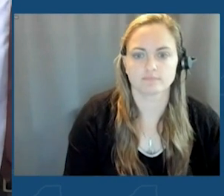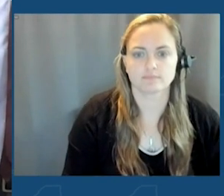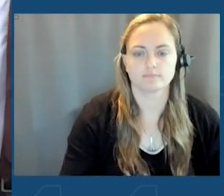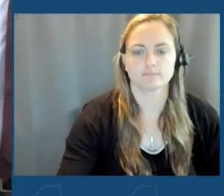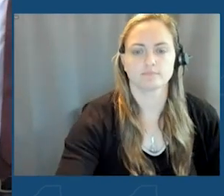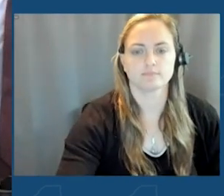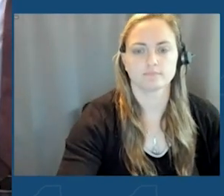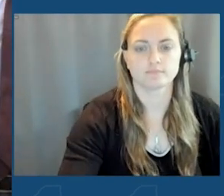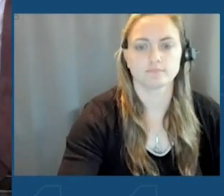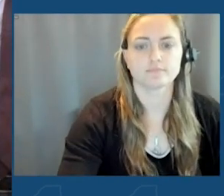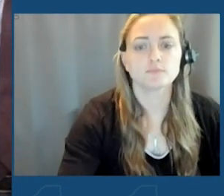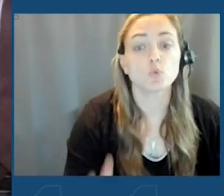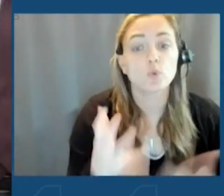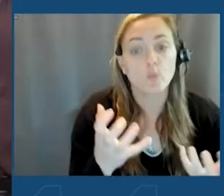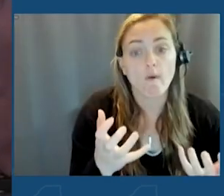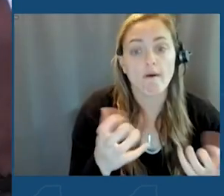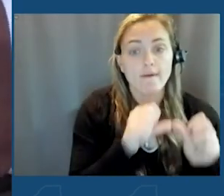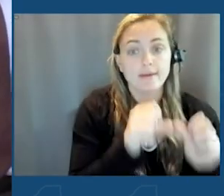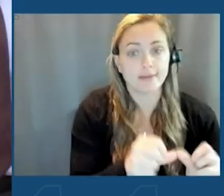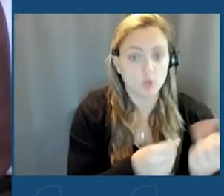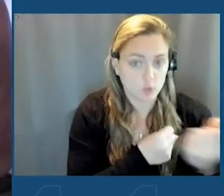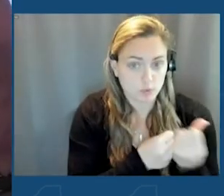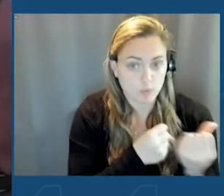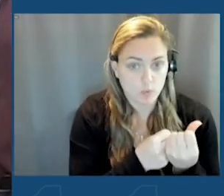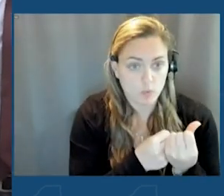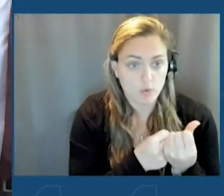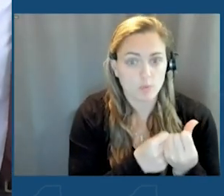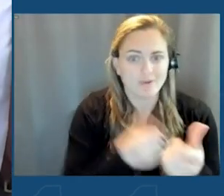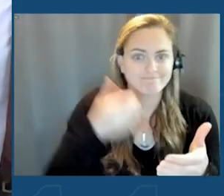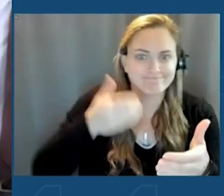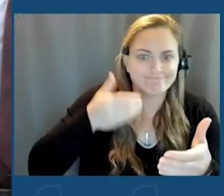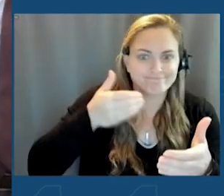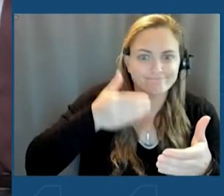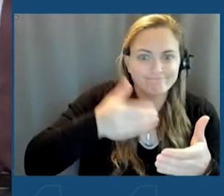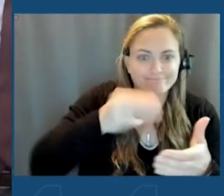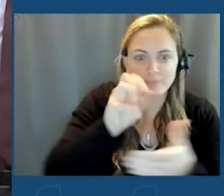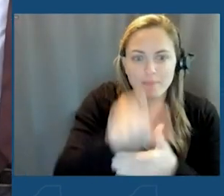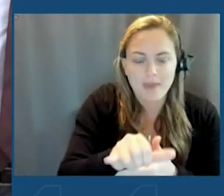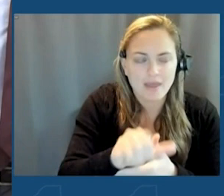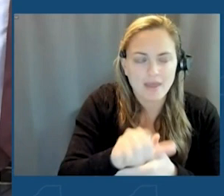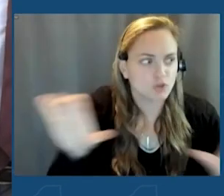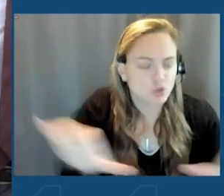this. And I'm saying we're approaching May. Let's get it done on